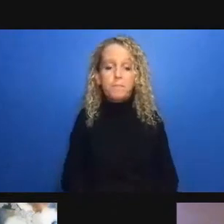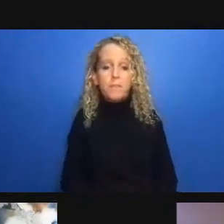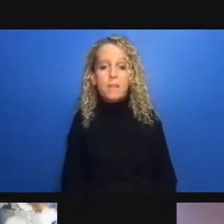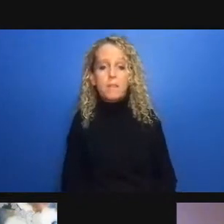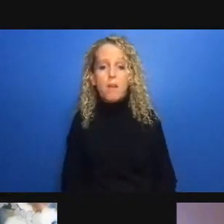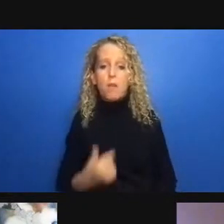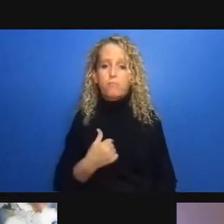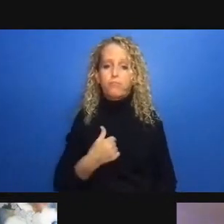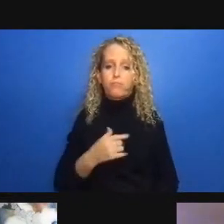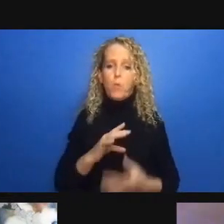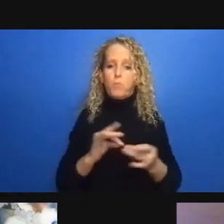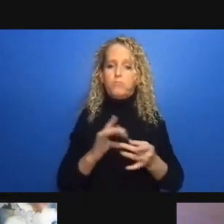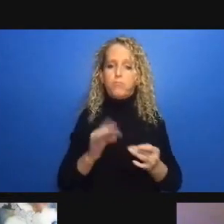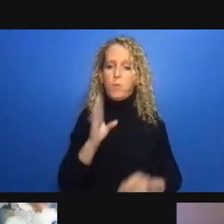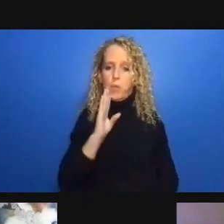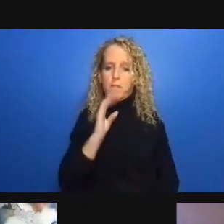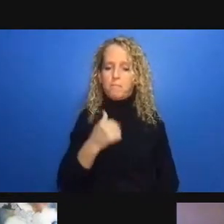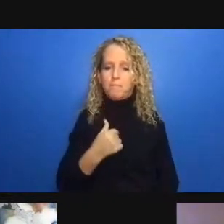we're absolutely